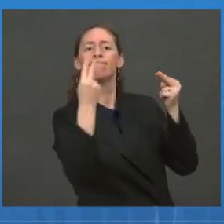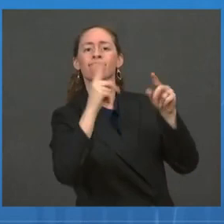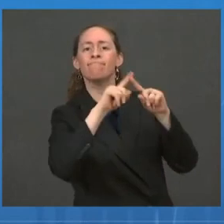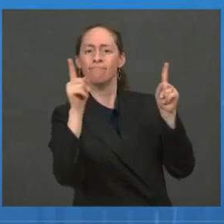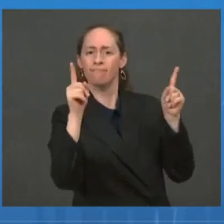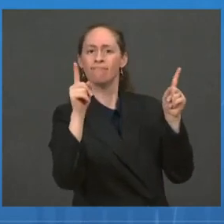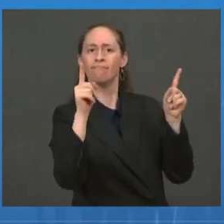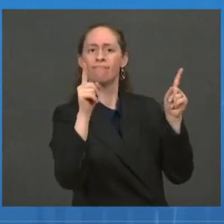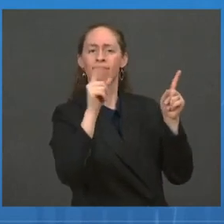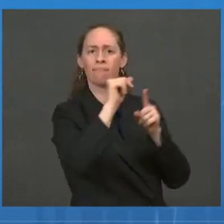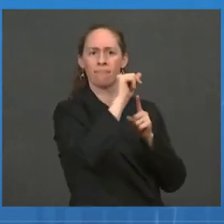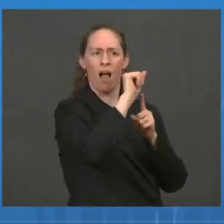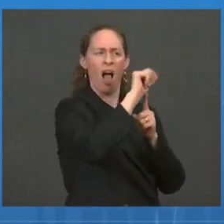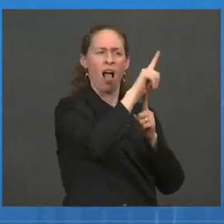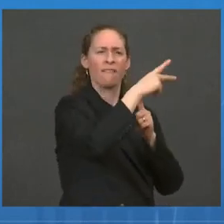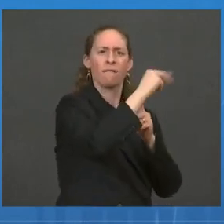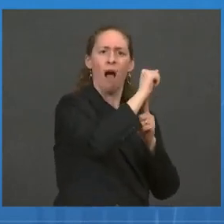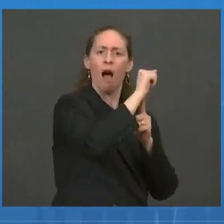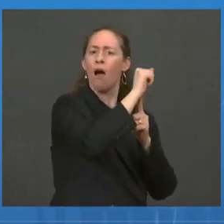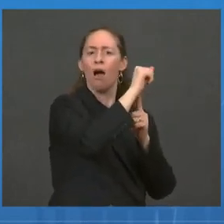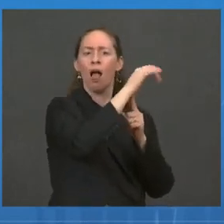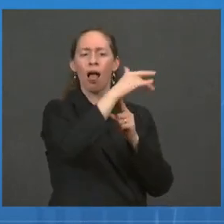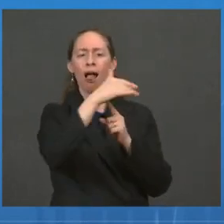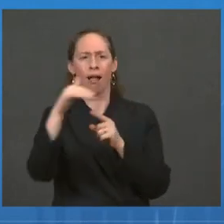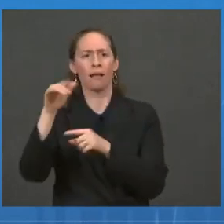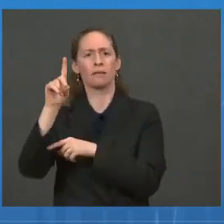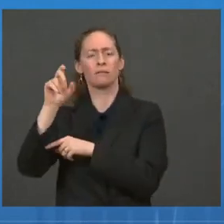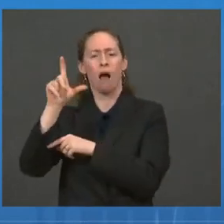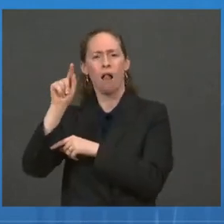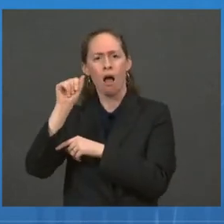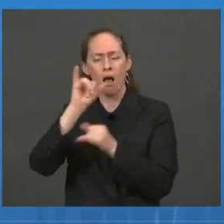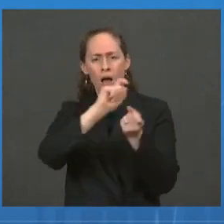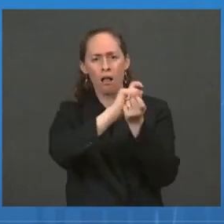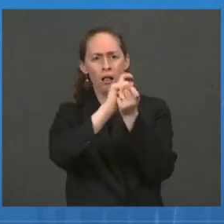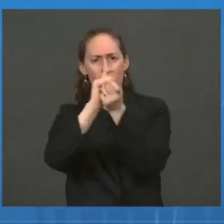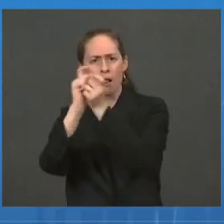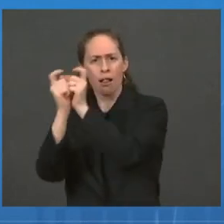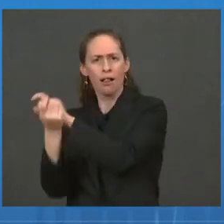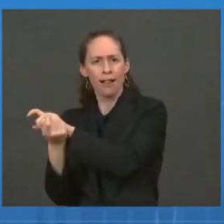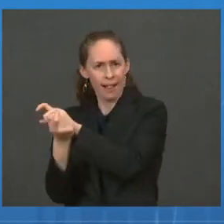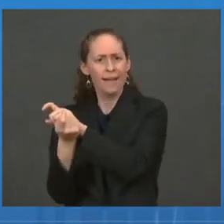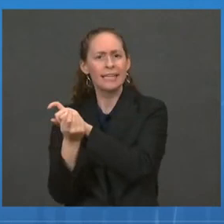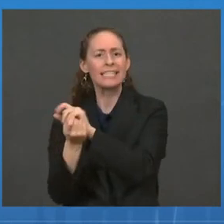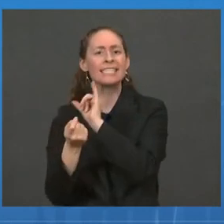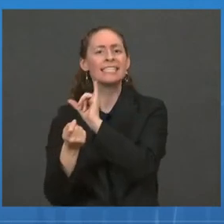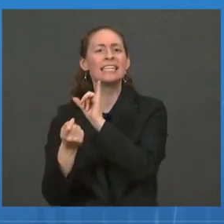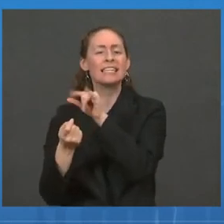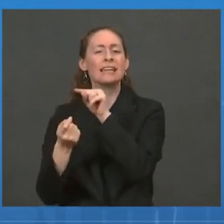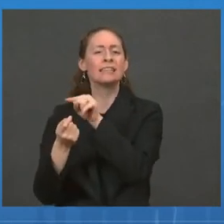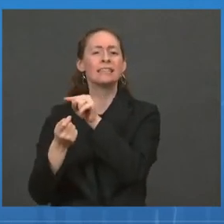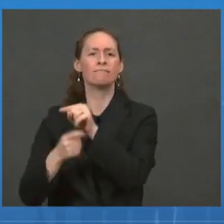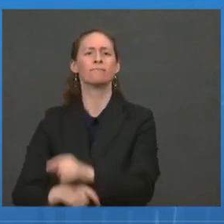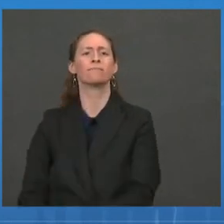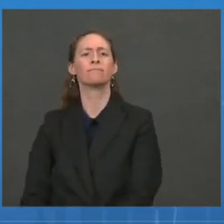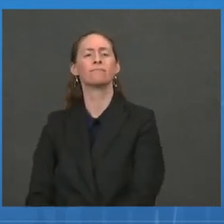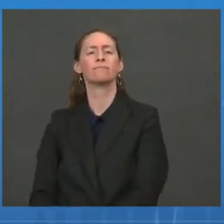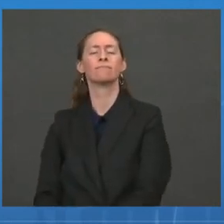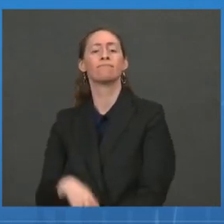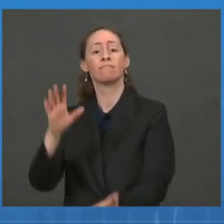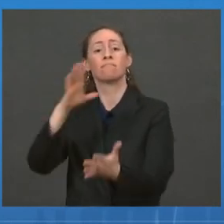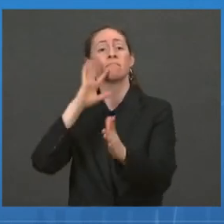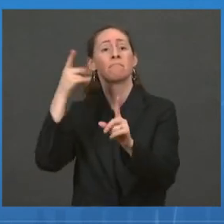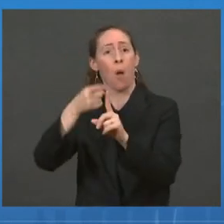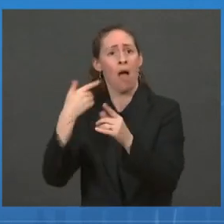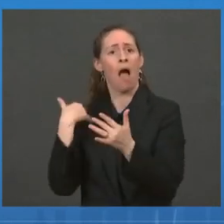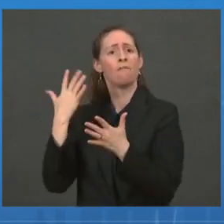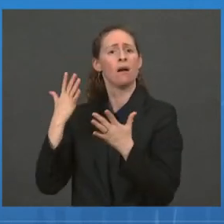actually diminish somewhat the protection that is induced by the vaccines however when